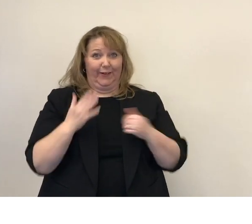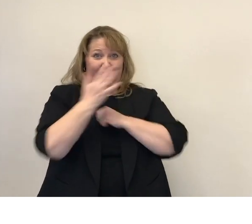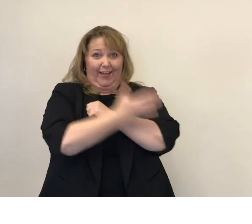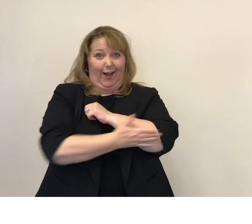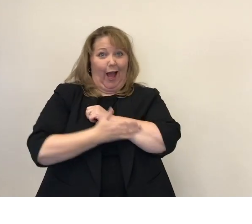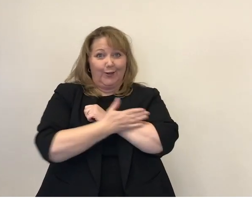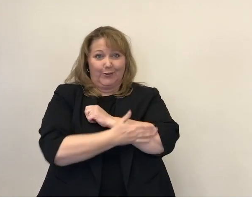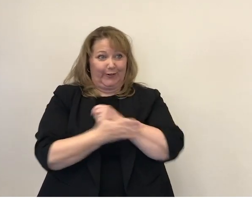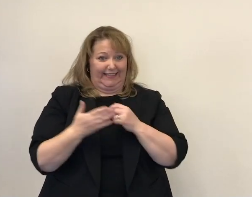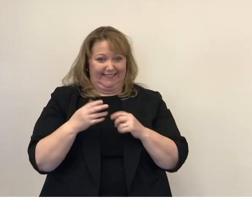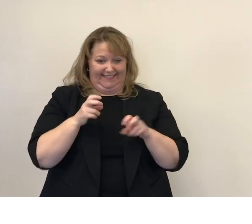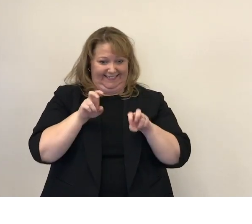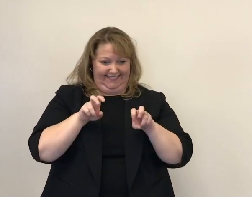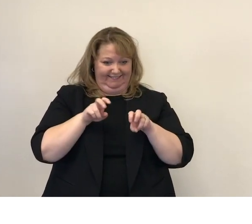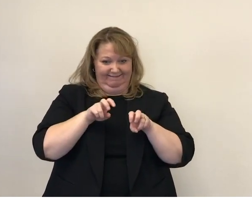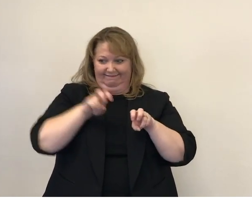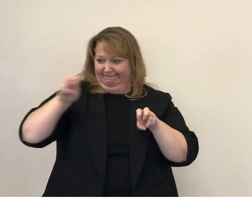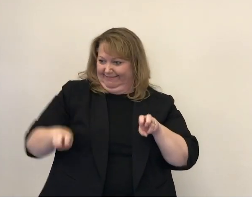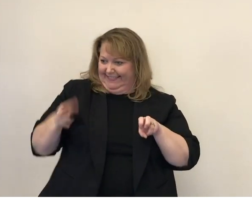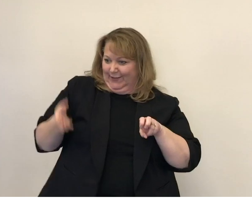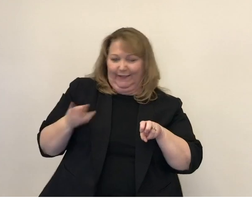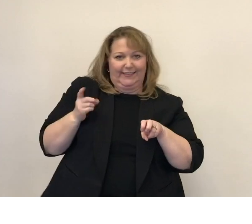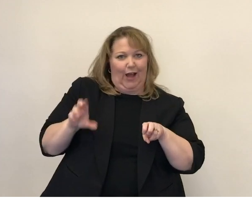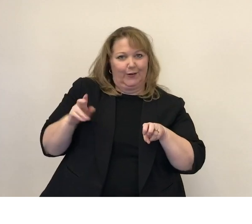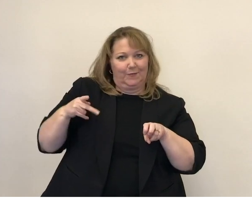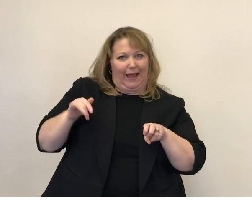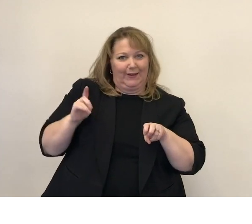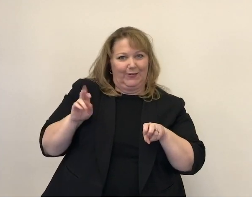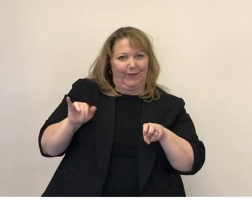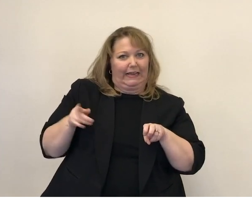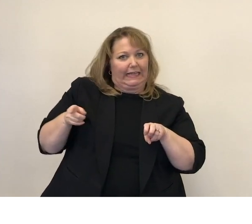I heard some of the comments. I'm not going to respond to